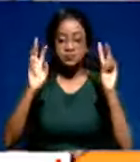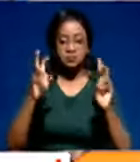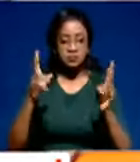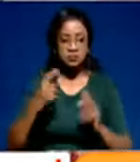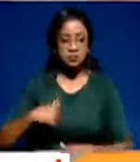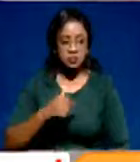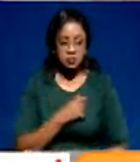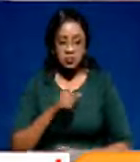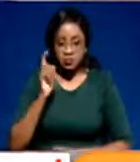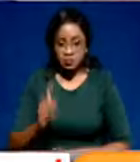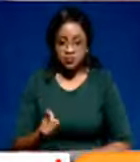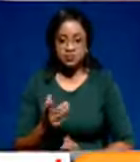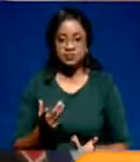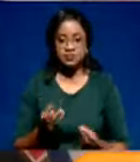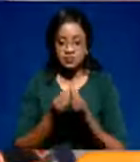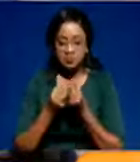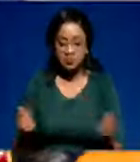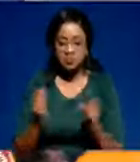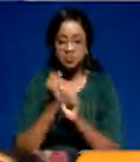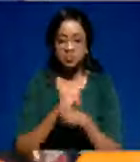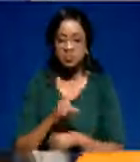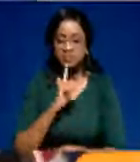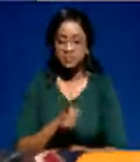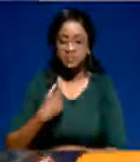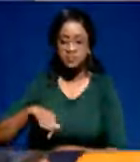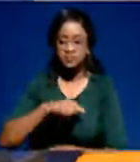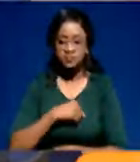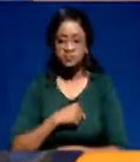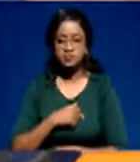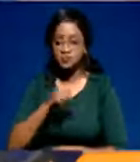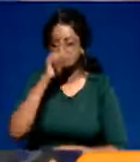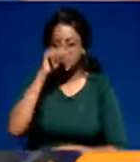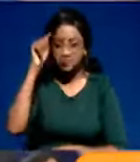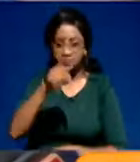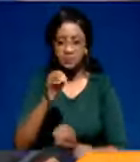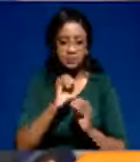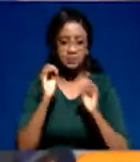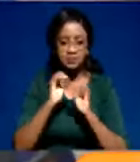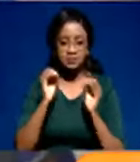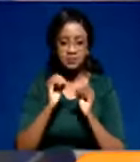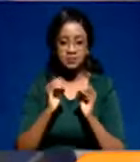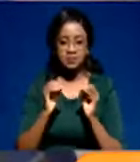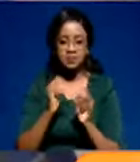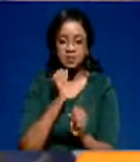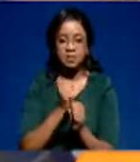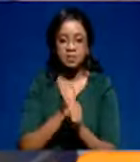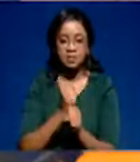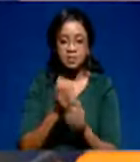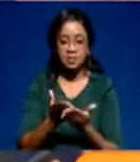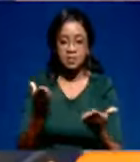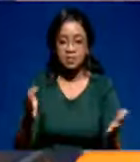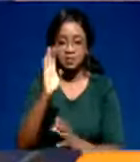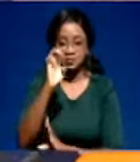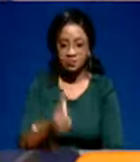we have been asked to perhaps clean up and ensure that we don't interfere too much with the operations of the executive